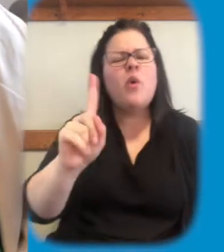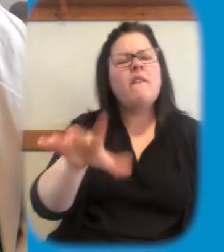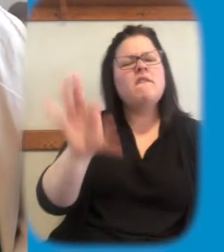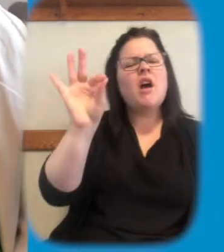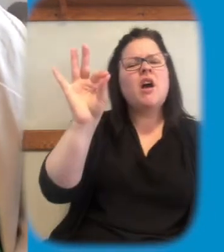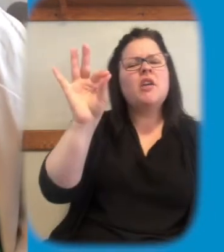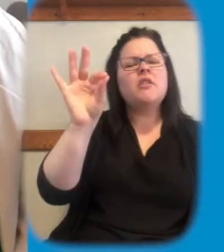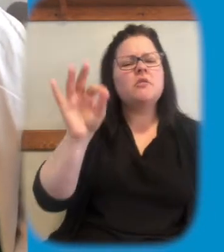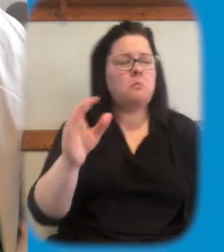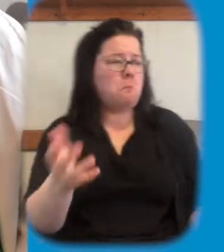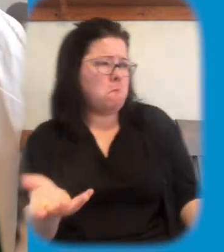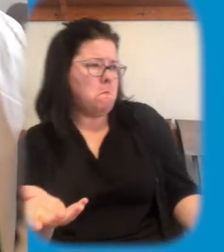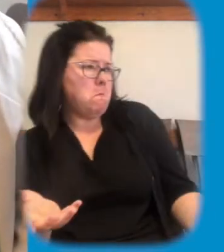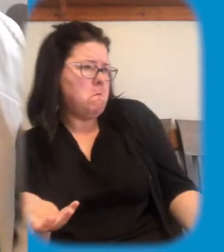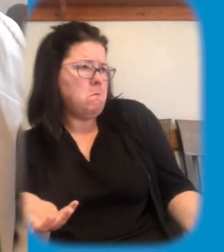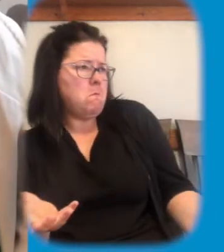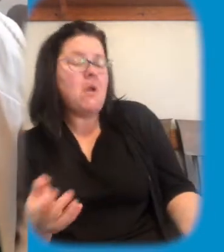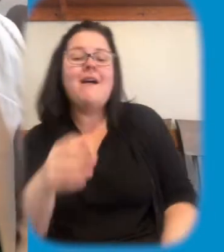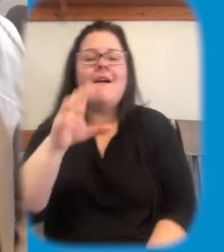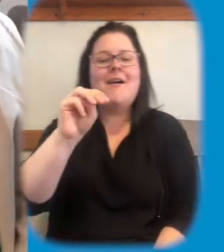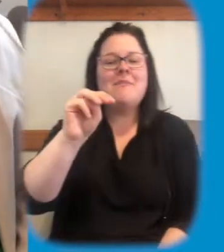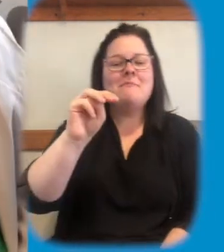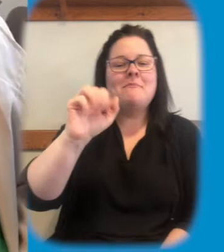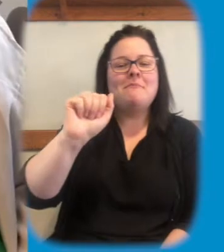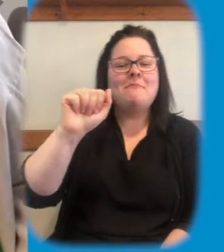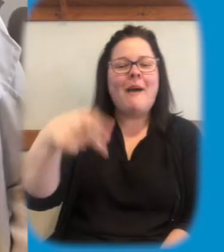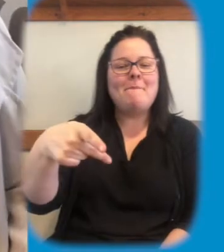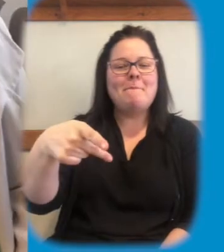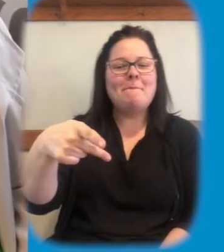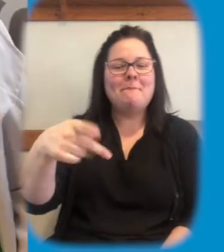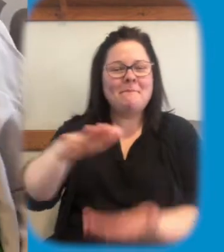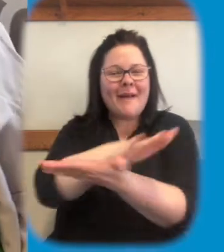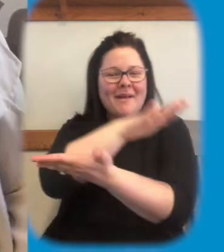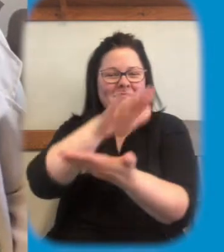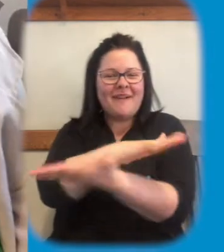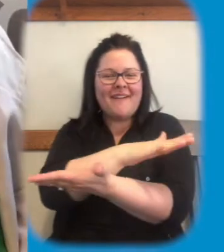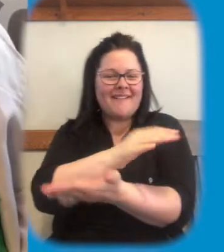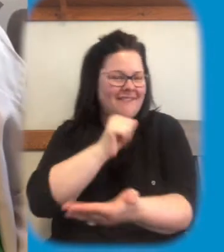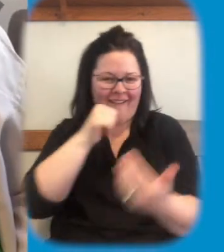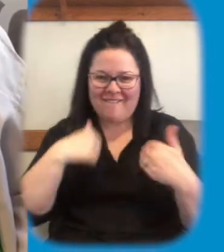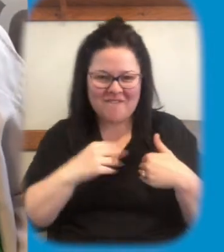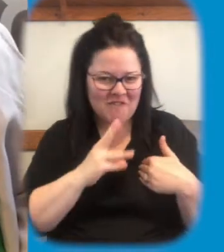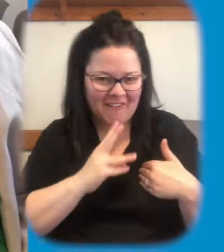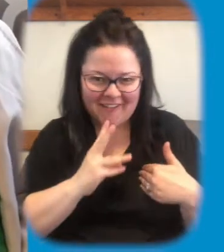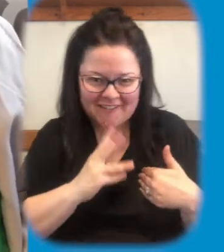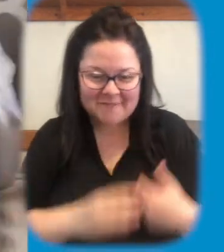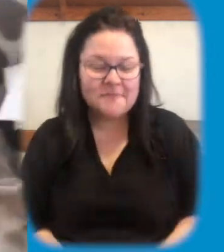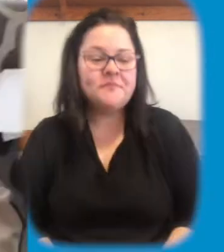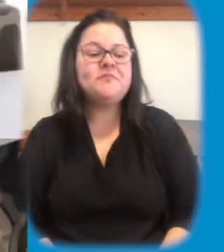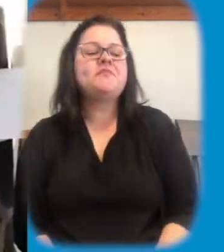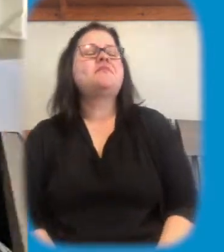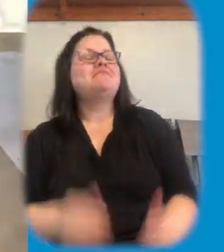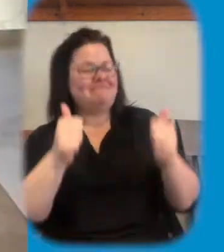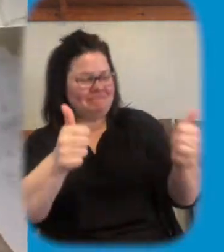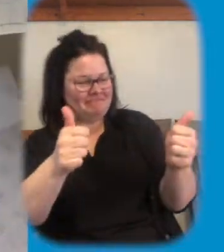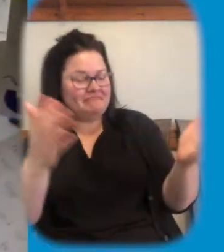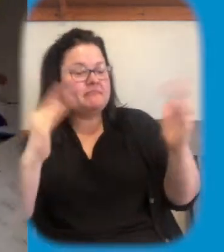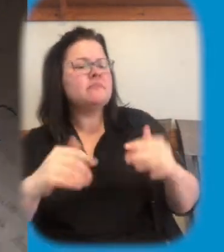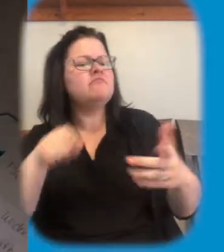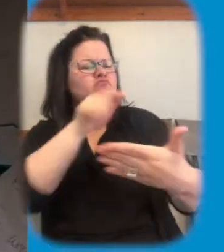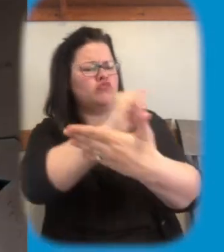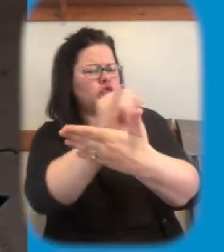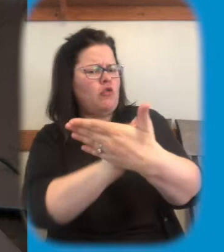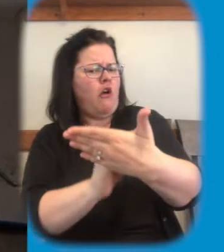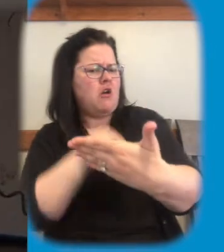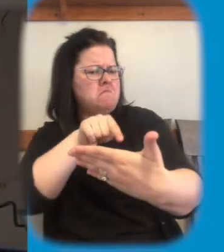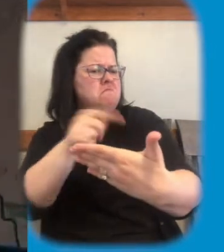water? A map. Pardon me? A map. Yeah, on a map. Good one. All right, tell me all